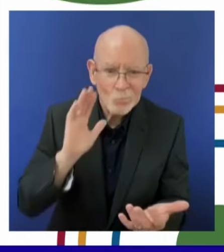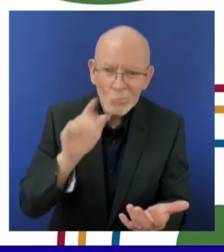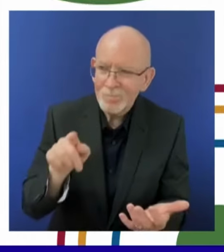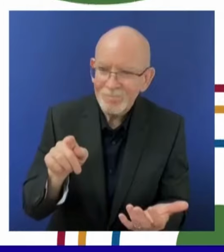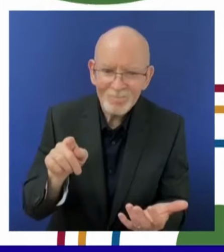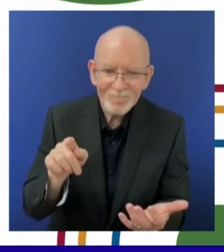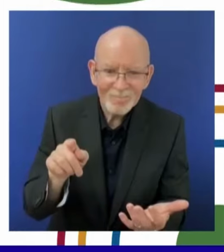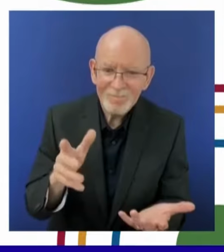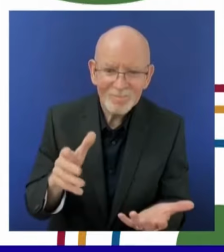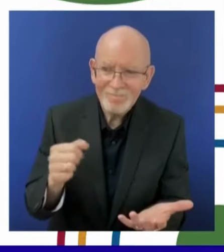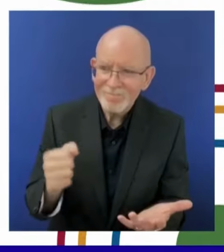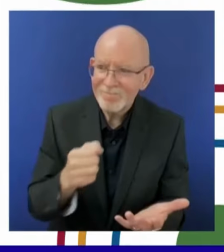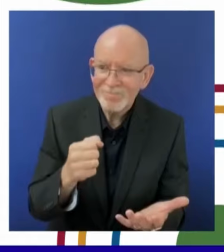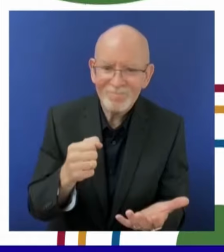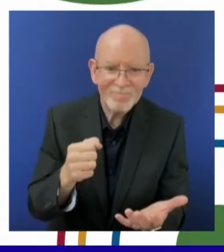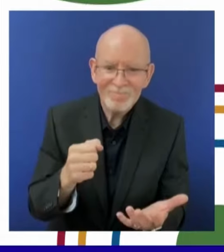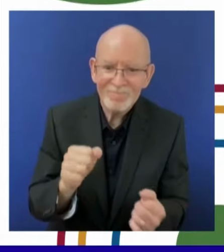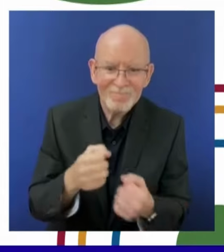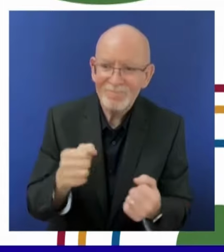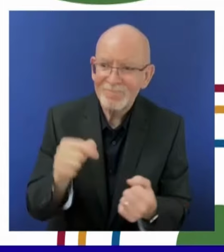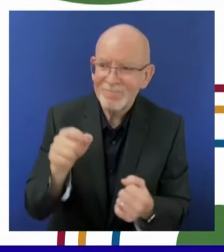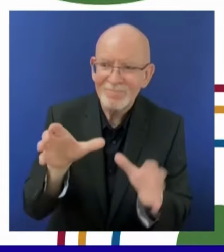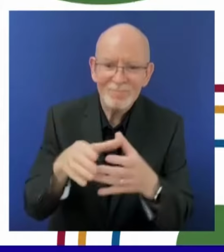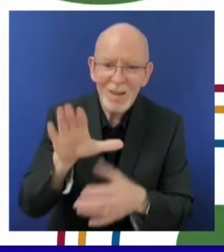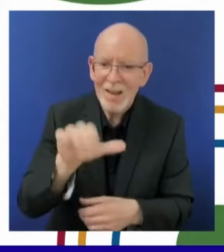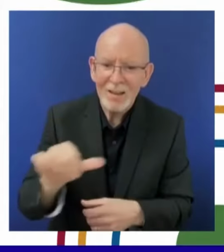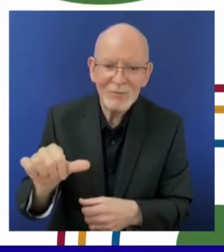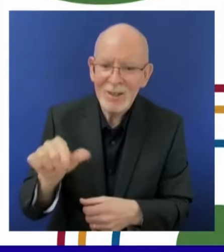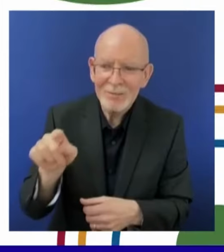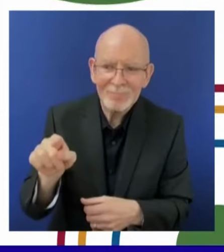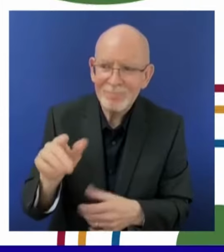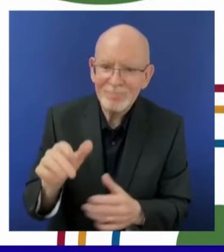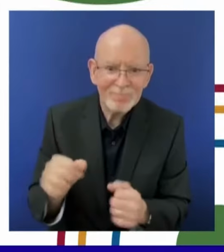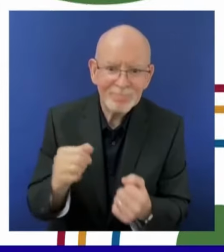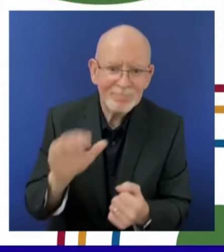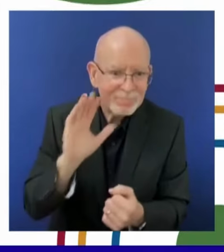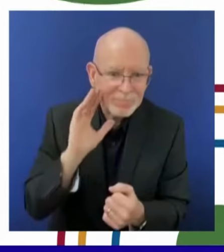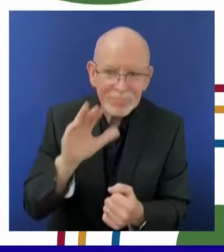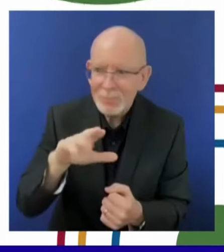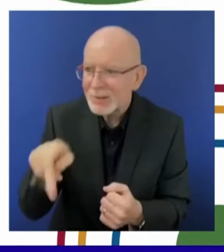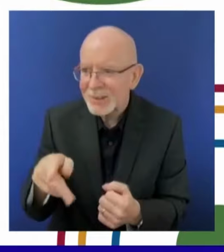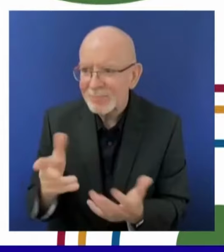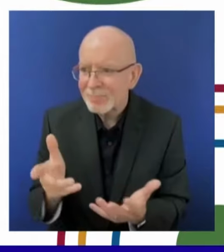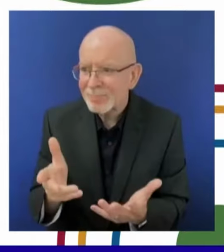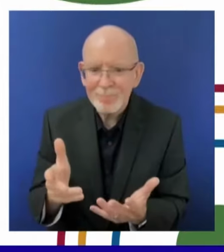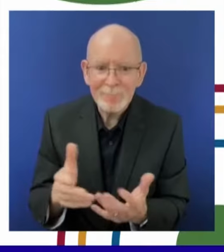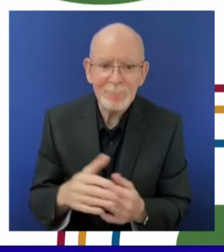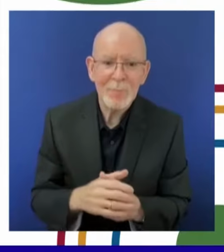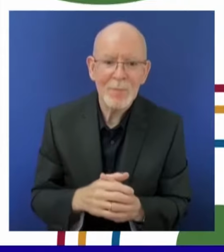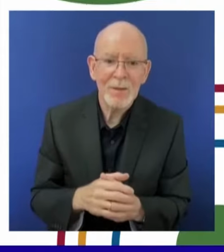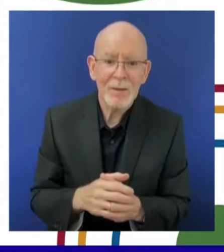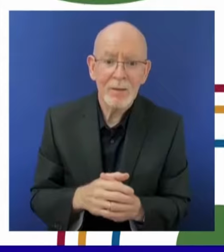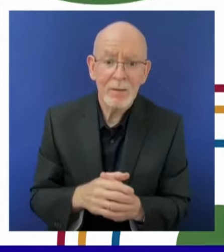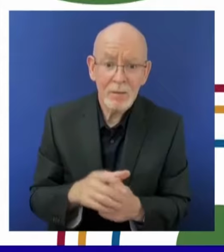Can you hear me? Yes. Can you hear me? I already turn on. Yes, we can hear you